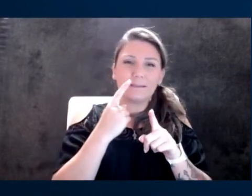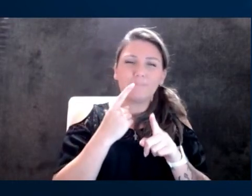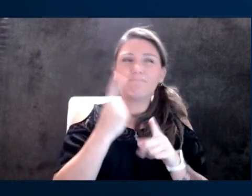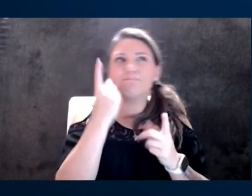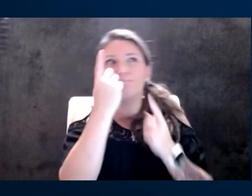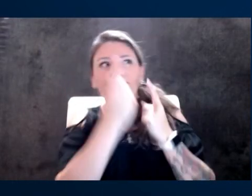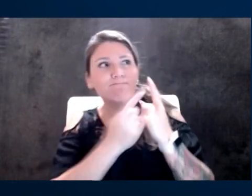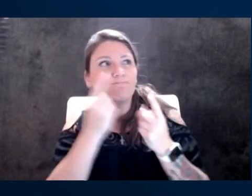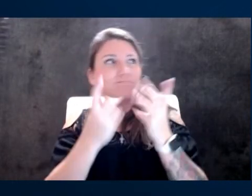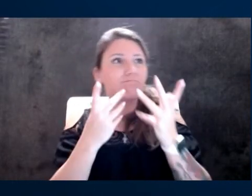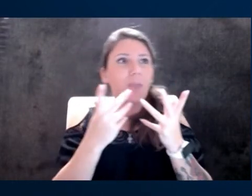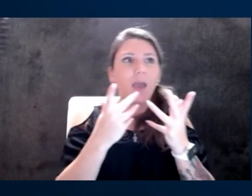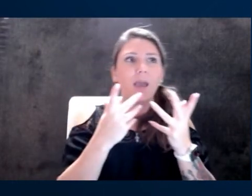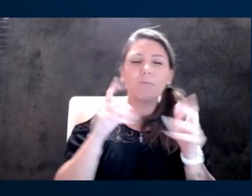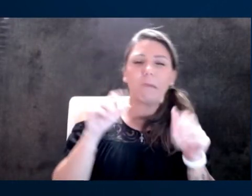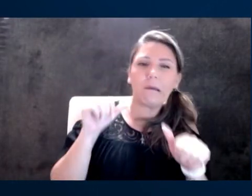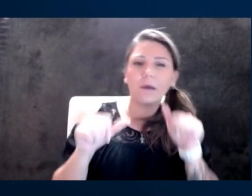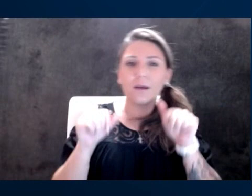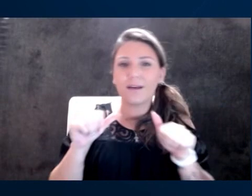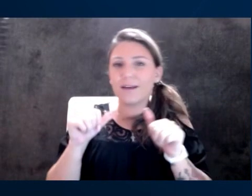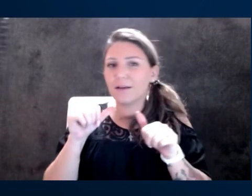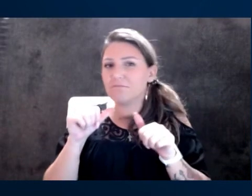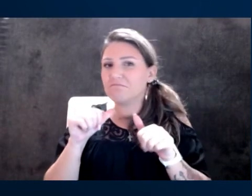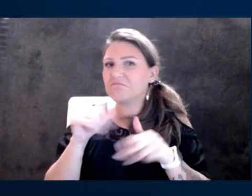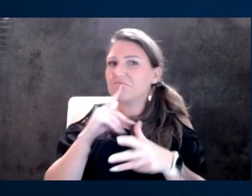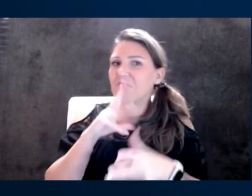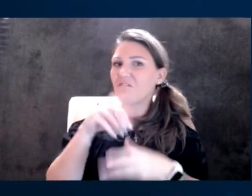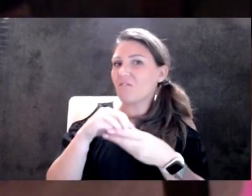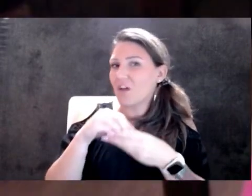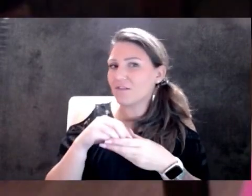would you want them to consider? What kind of questions did you have?